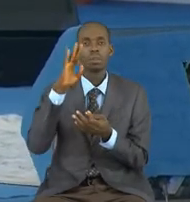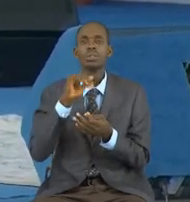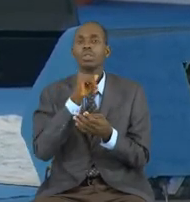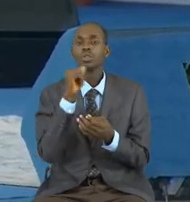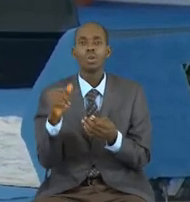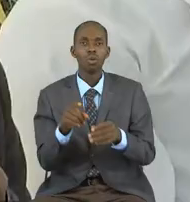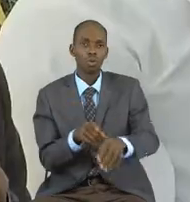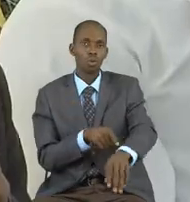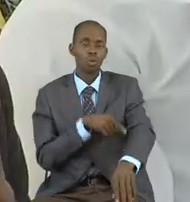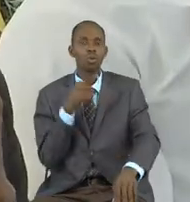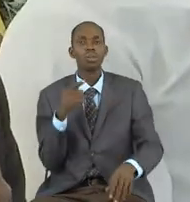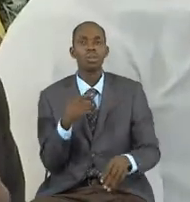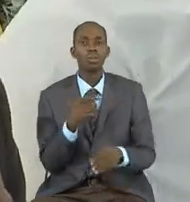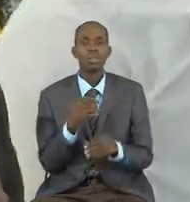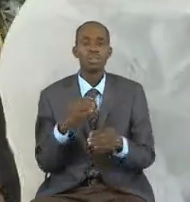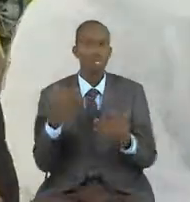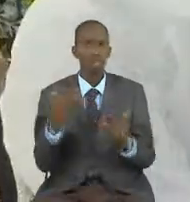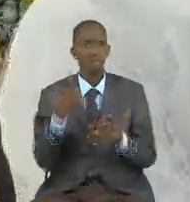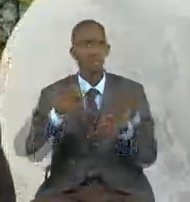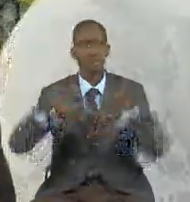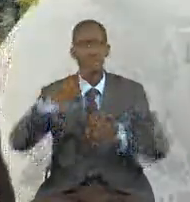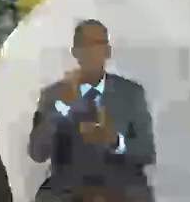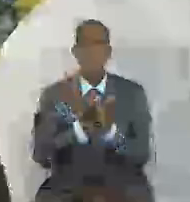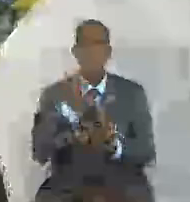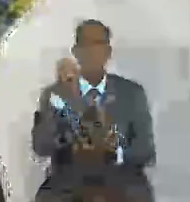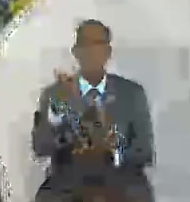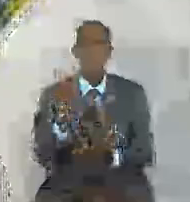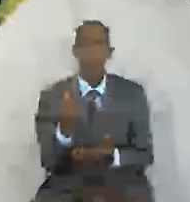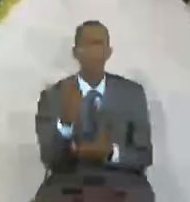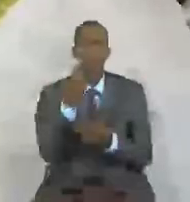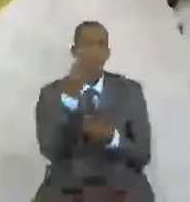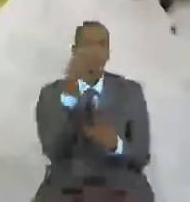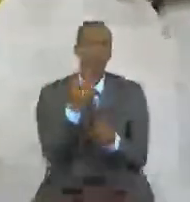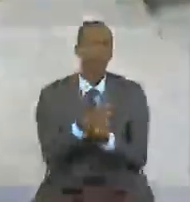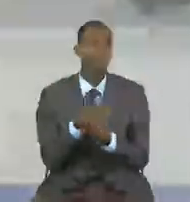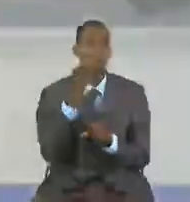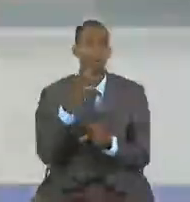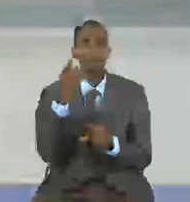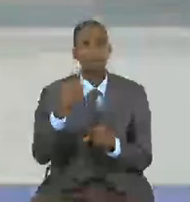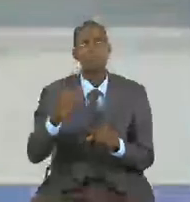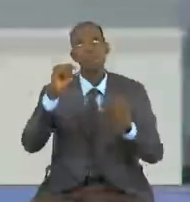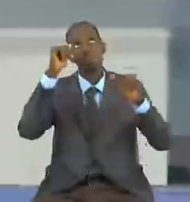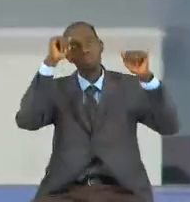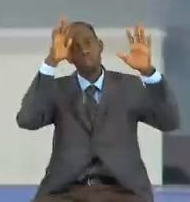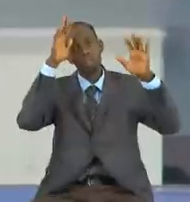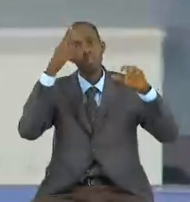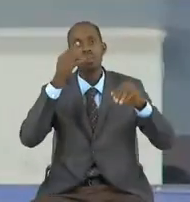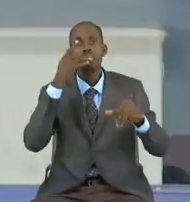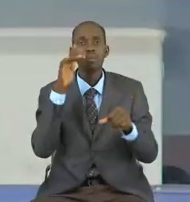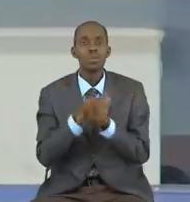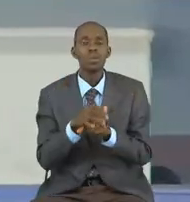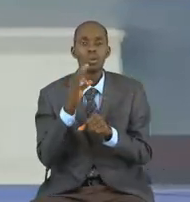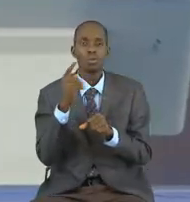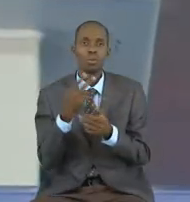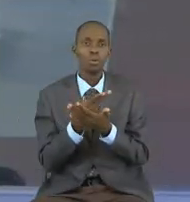say amen. Amen. The promise of the Father. The promise of the Holy Ghost. Look